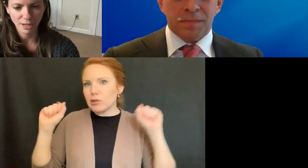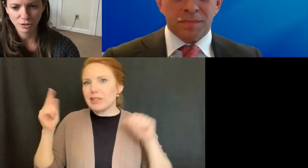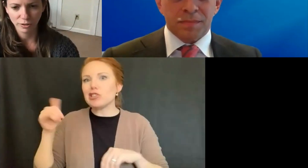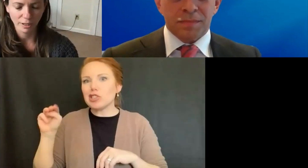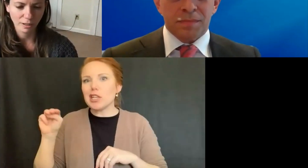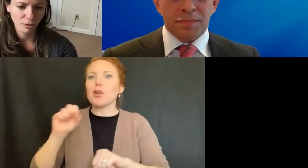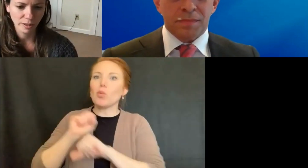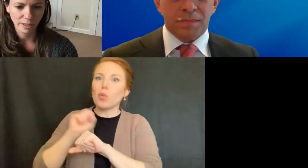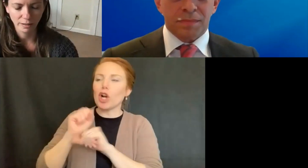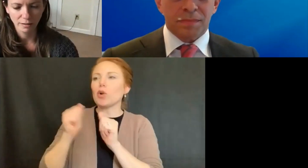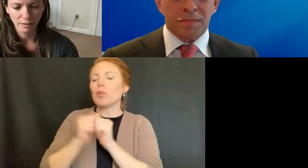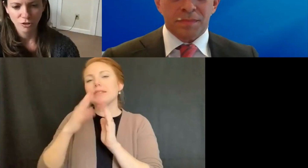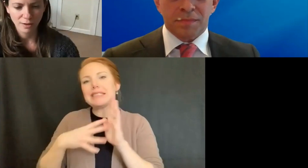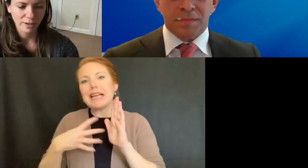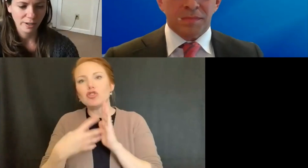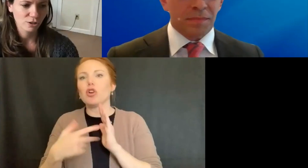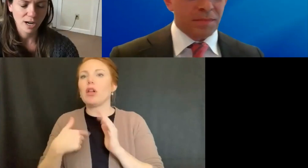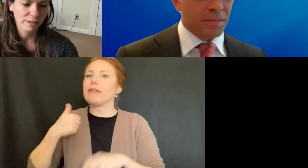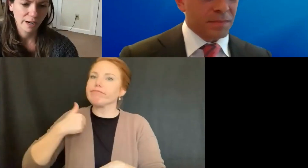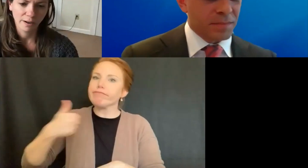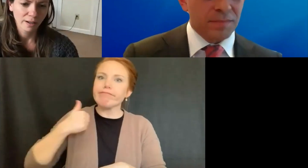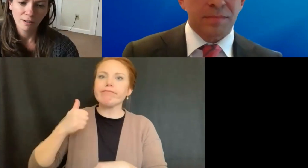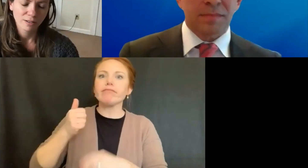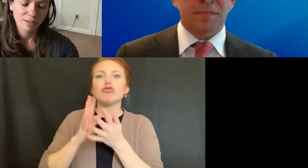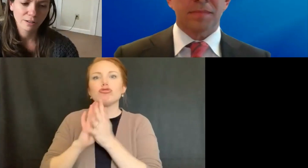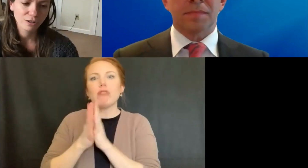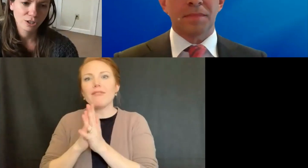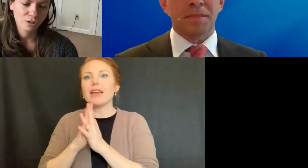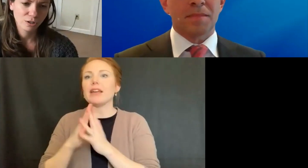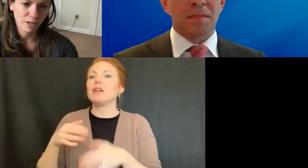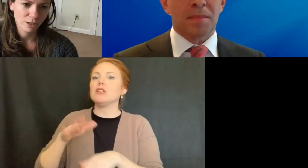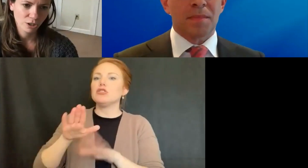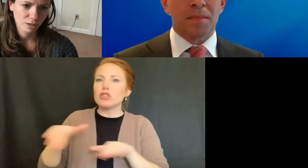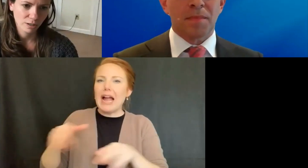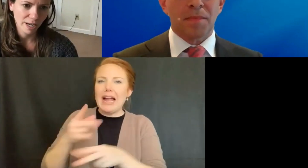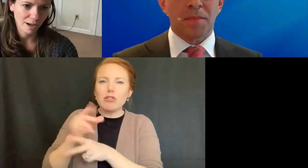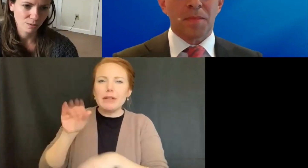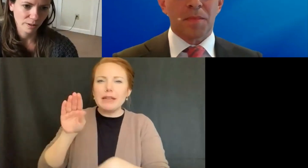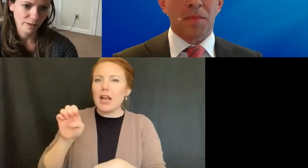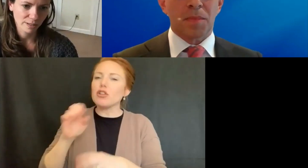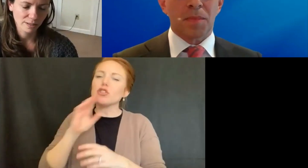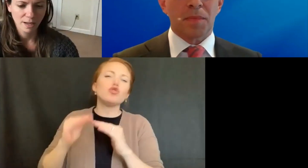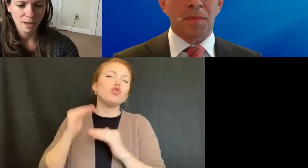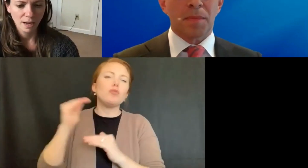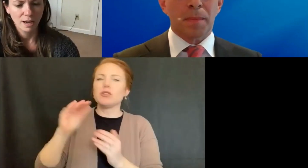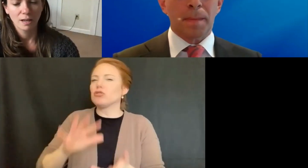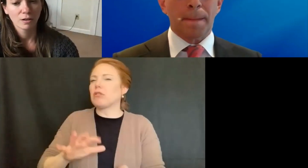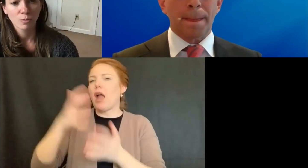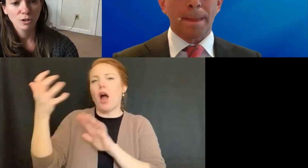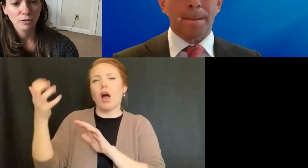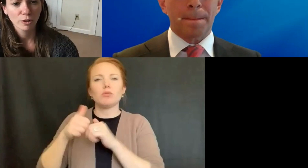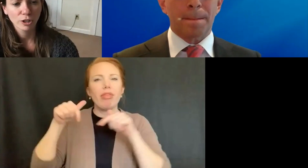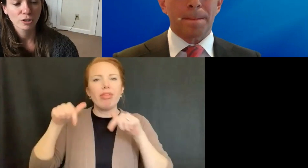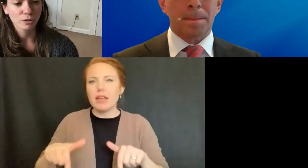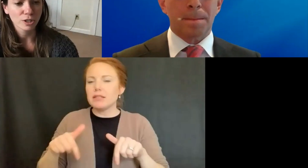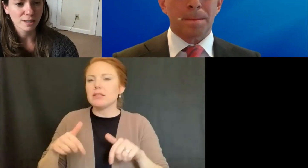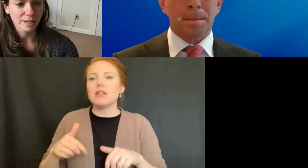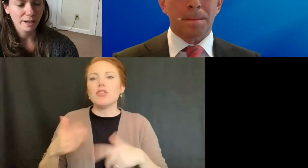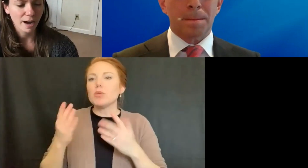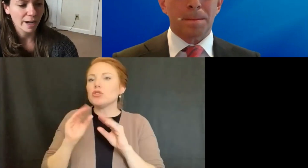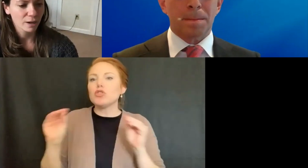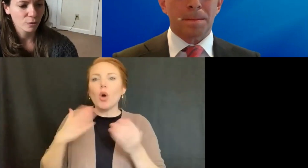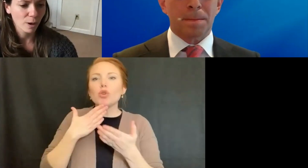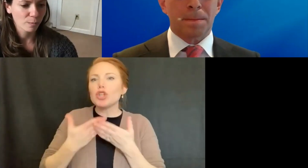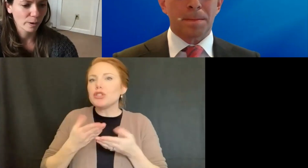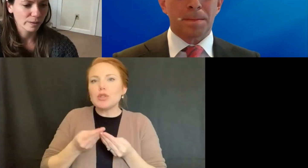out with scheduling and commuting and traffic and childcare, it's like, there's just too much chaos with this. And there weren't good solutions.